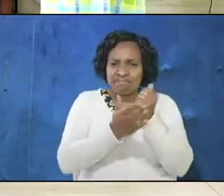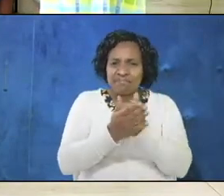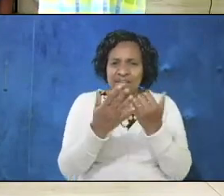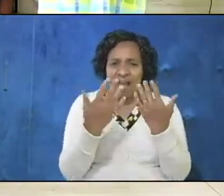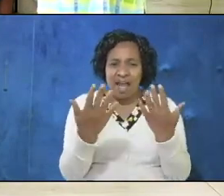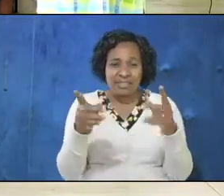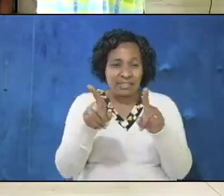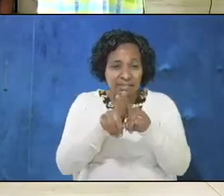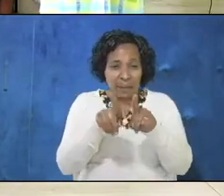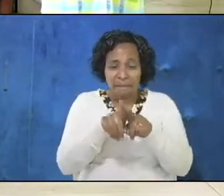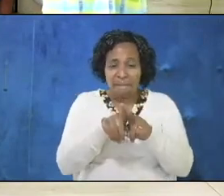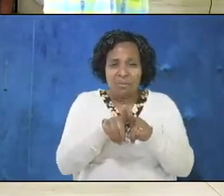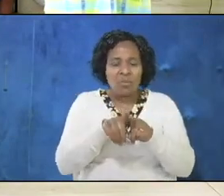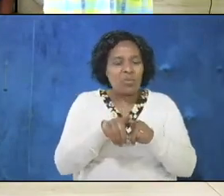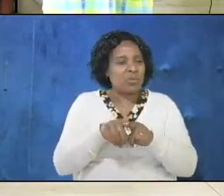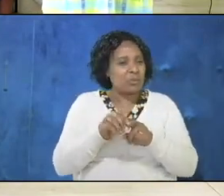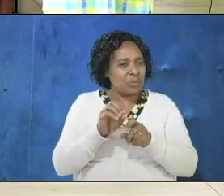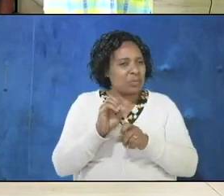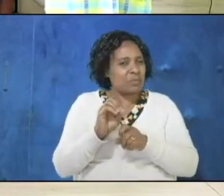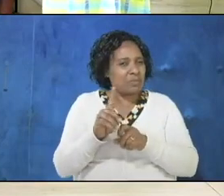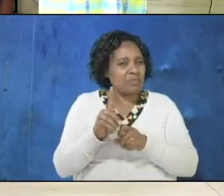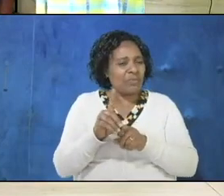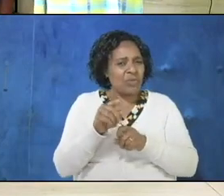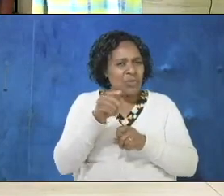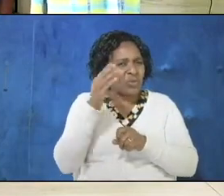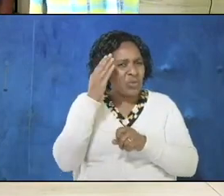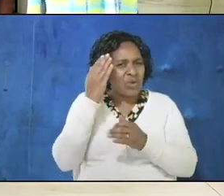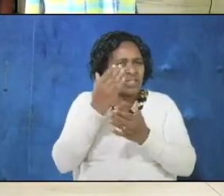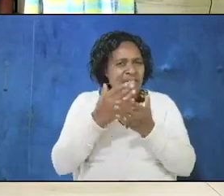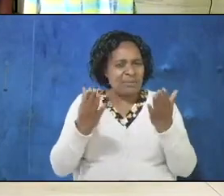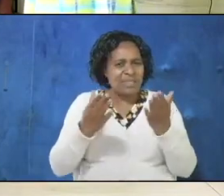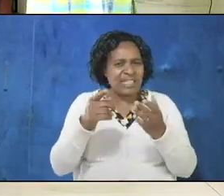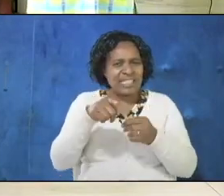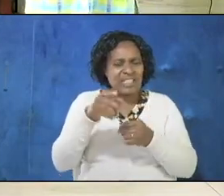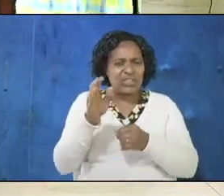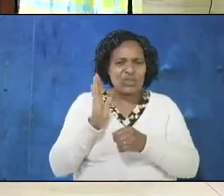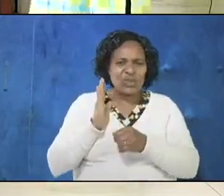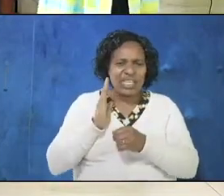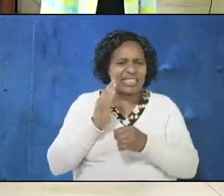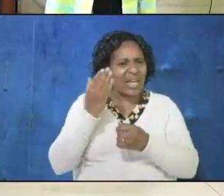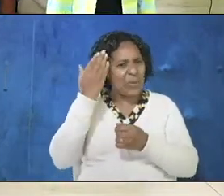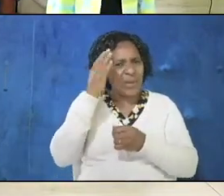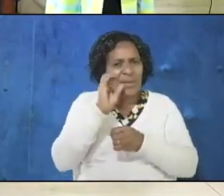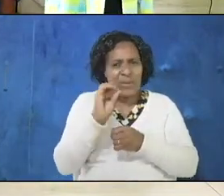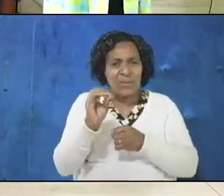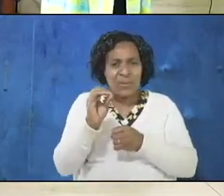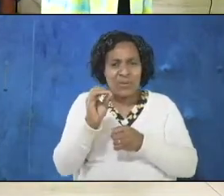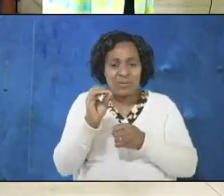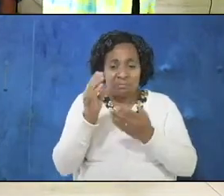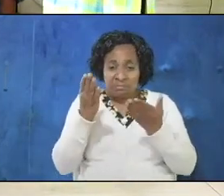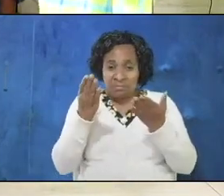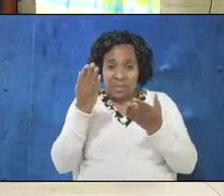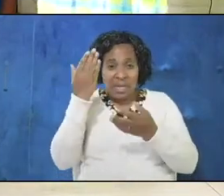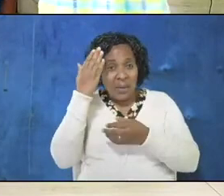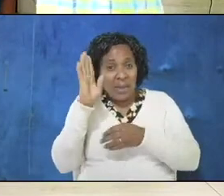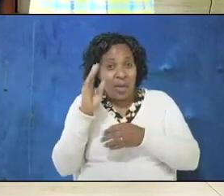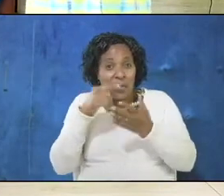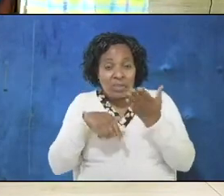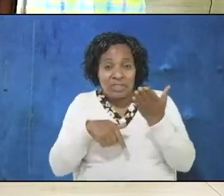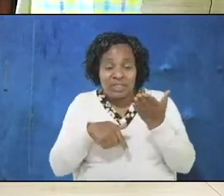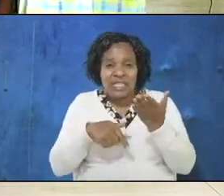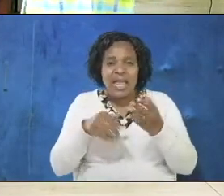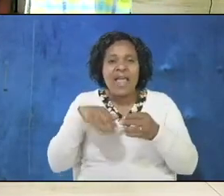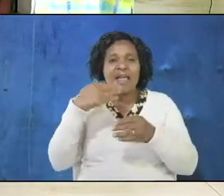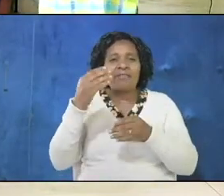hands. Mm-hmm. You know something those soldiers didn't know? What didn't they know? That